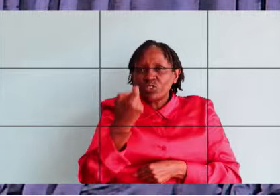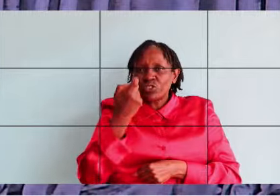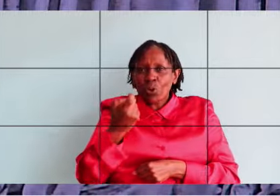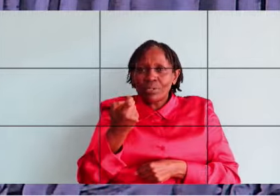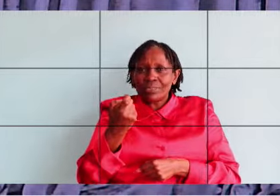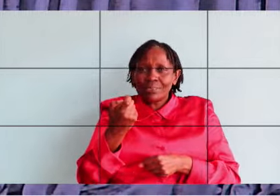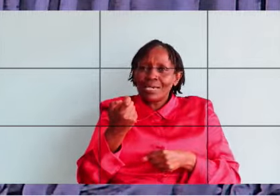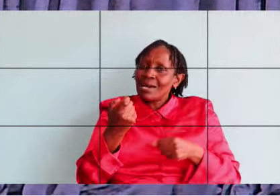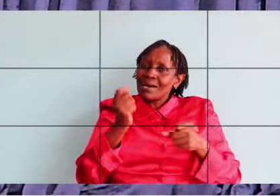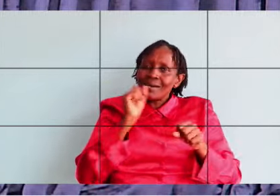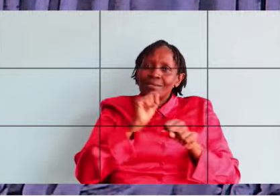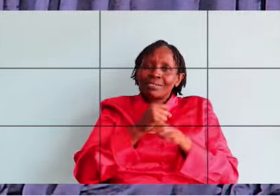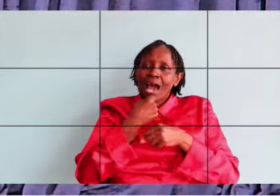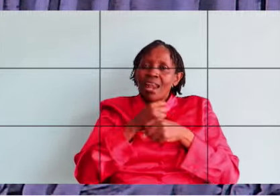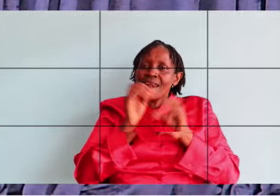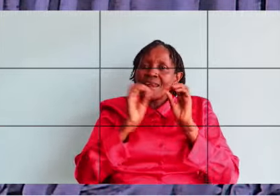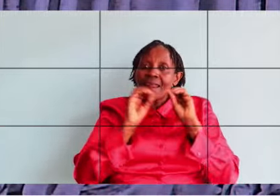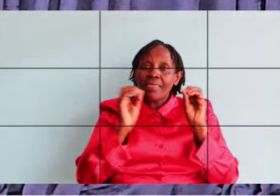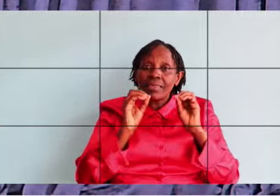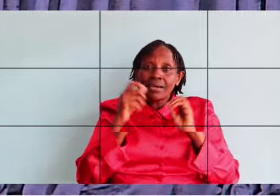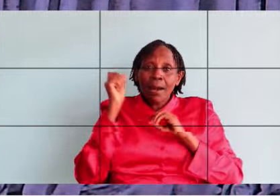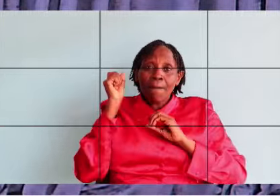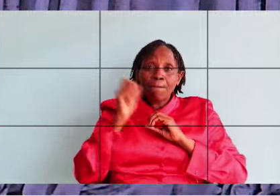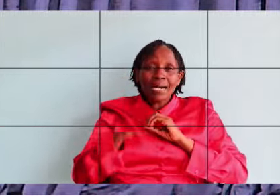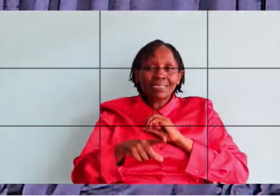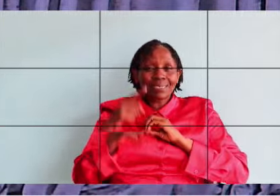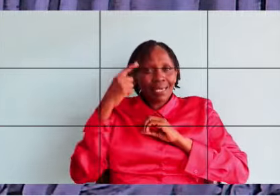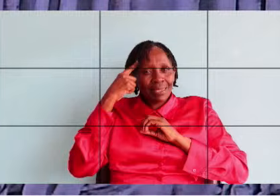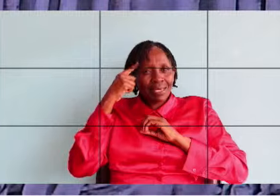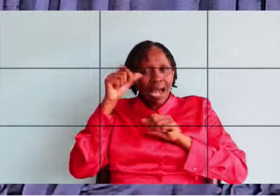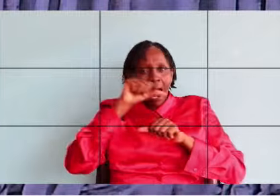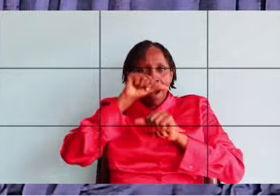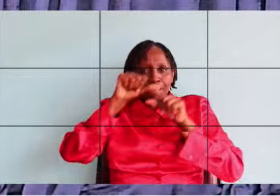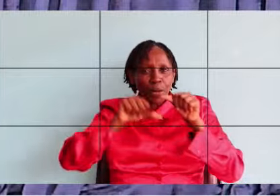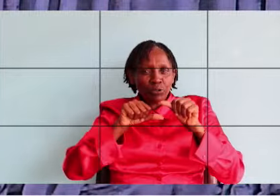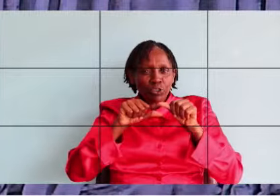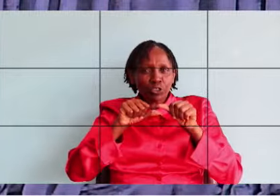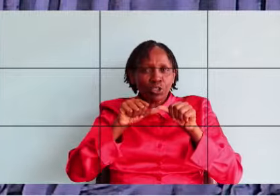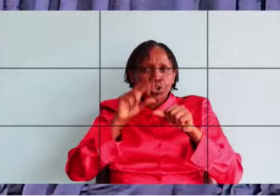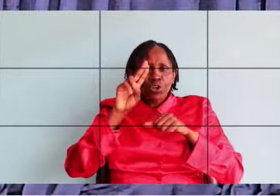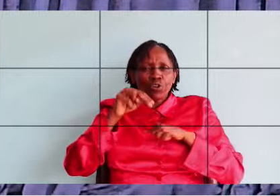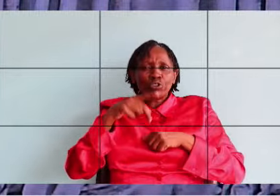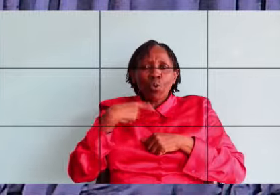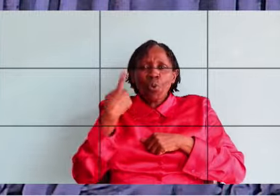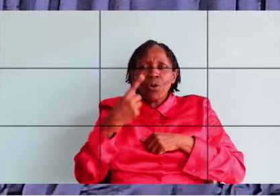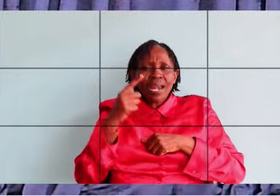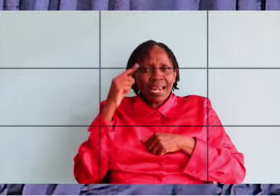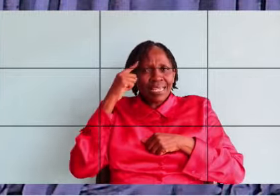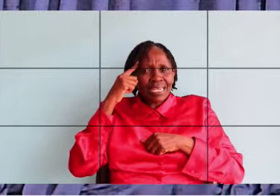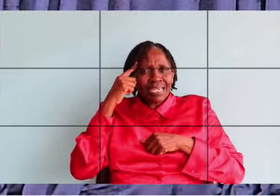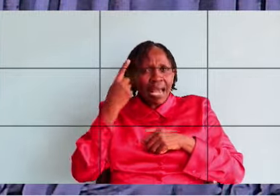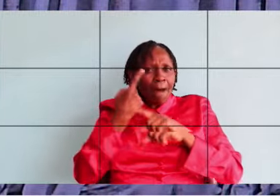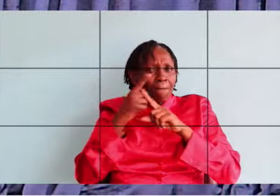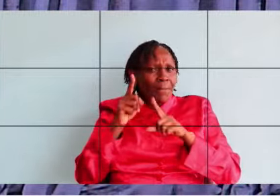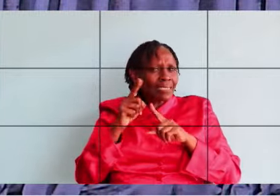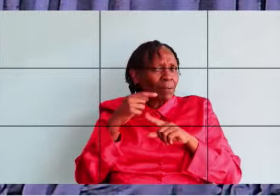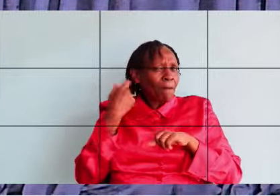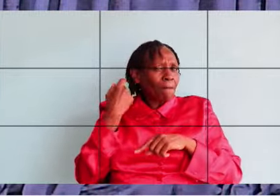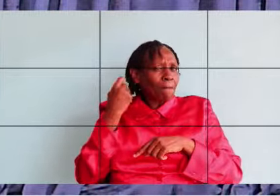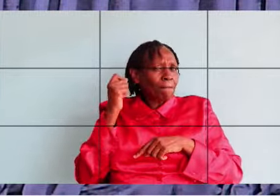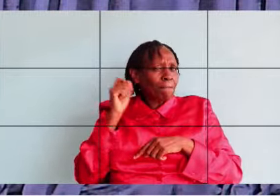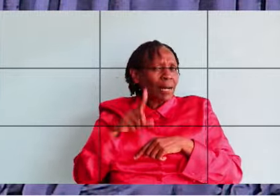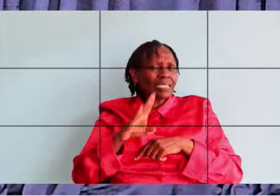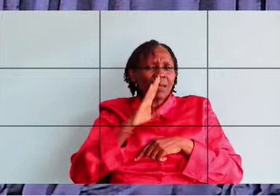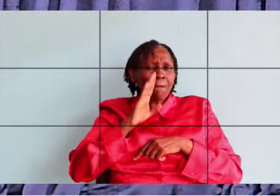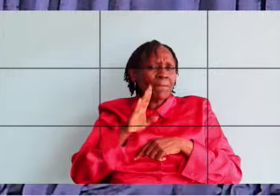there that we have to think about. And we have to not only think, we have to go beyond thinking, we have to go beyond intention, we have